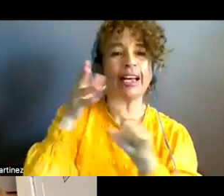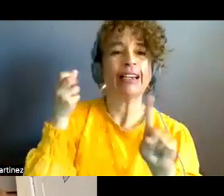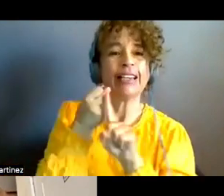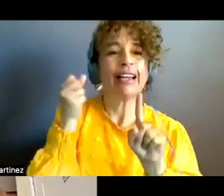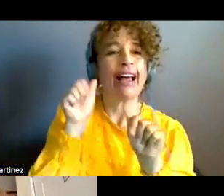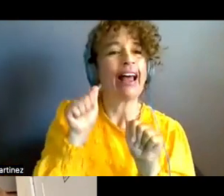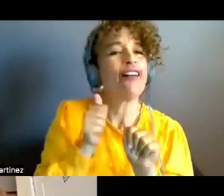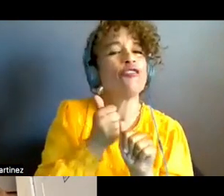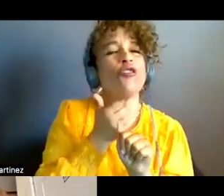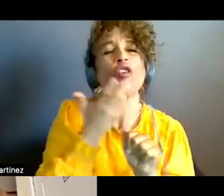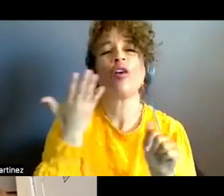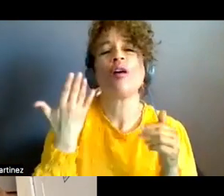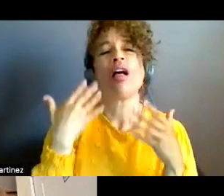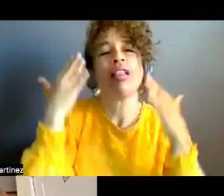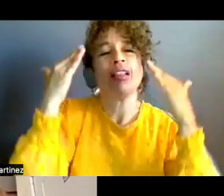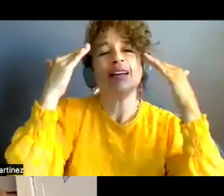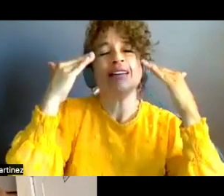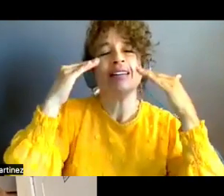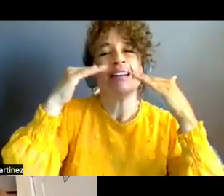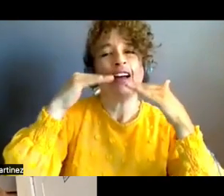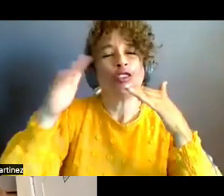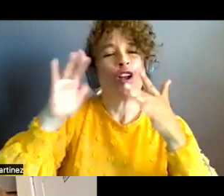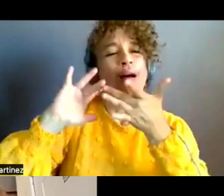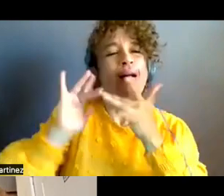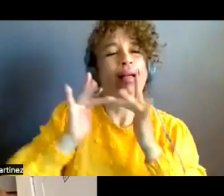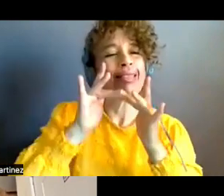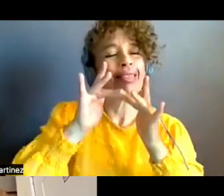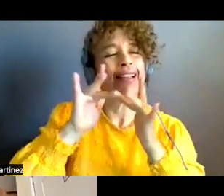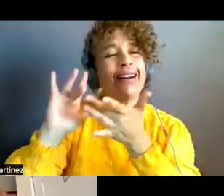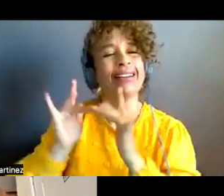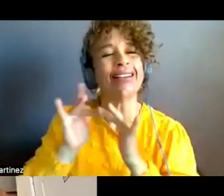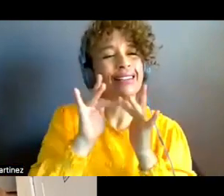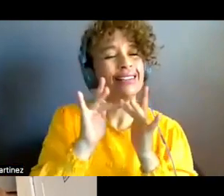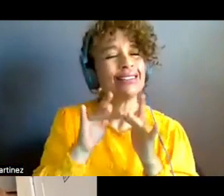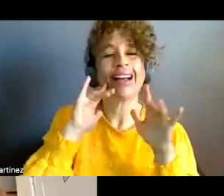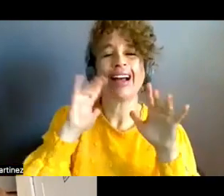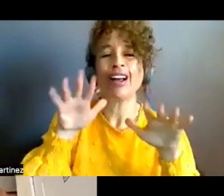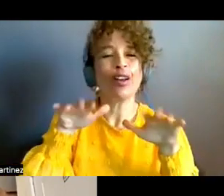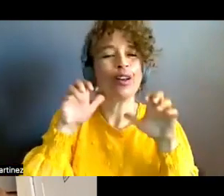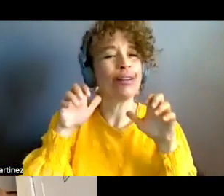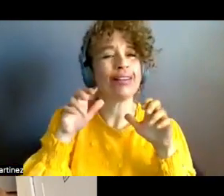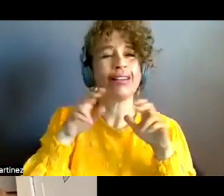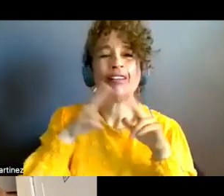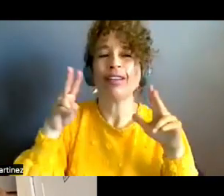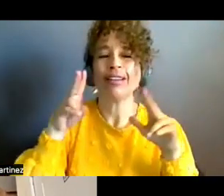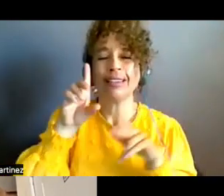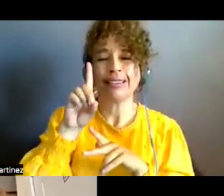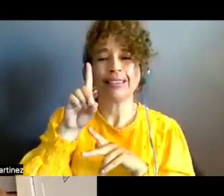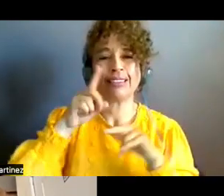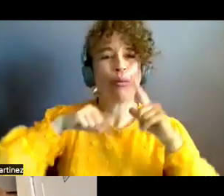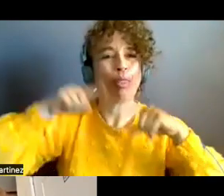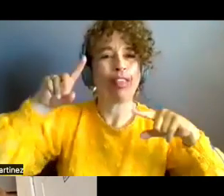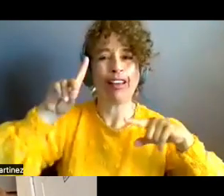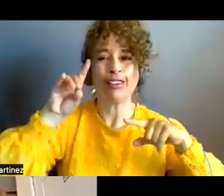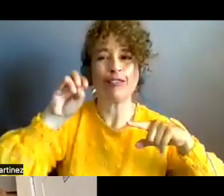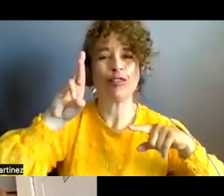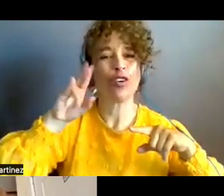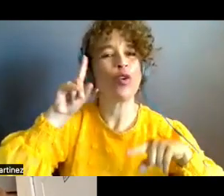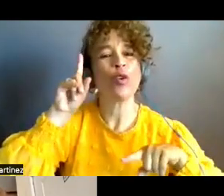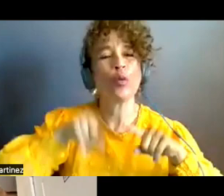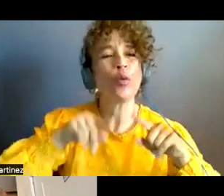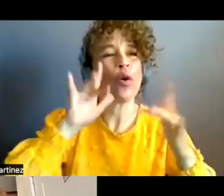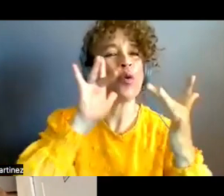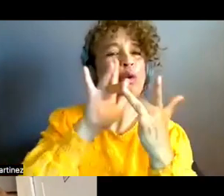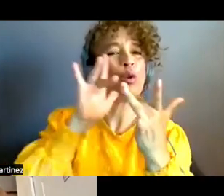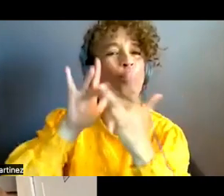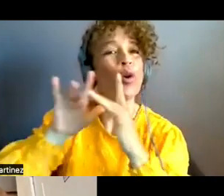everything has now gone online and our audience is very diversified now because we can reach people